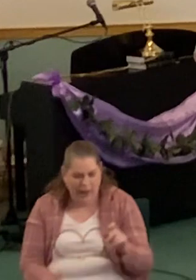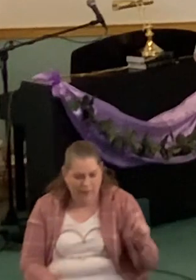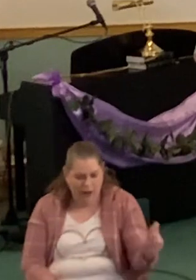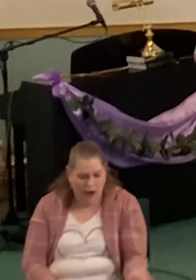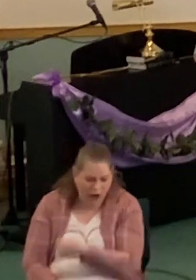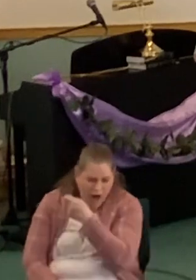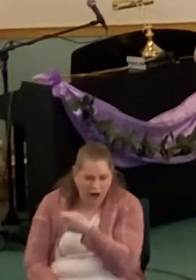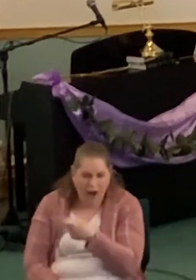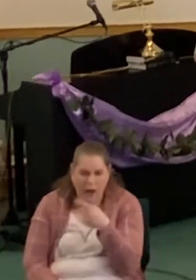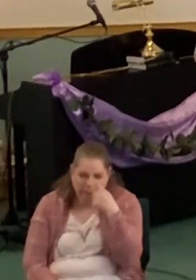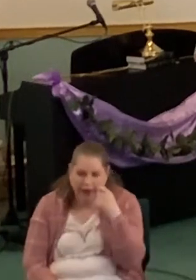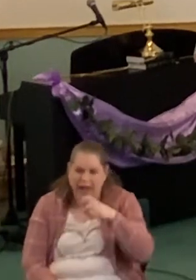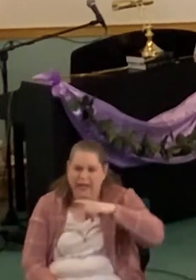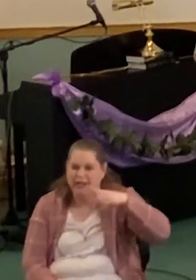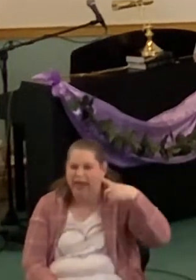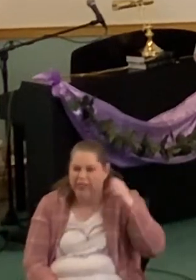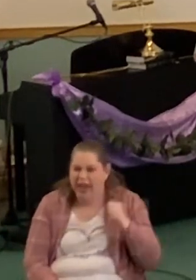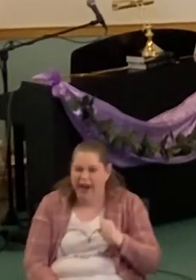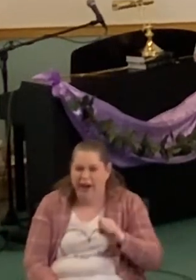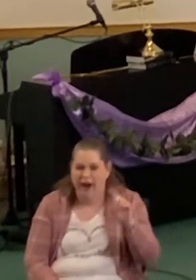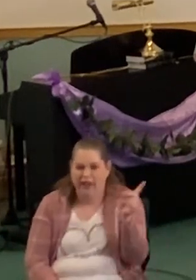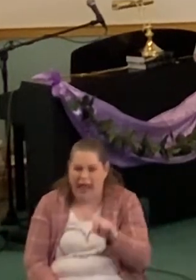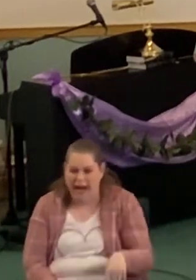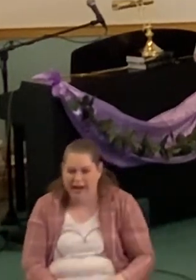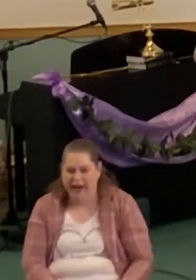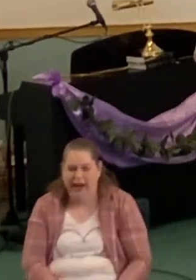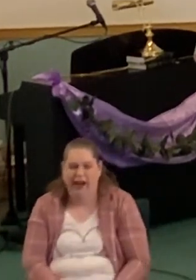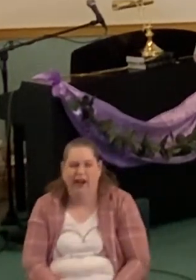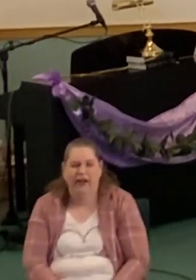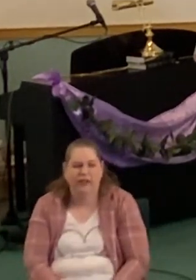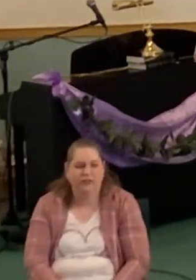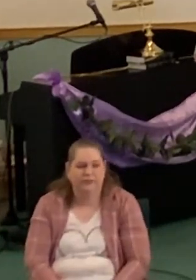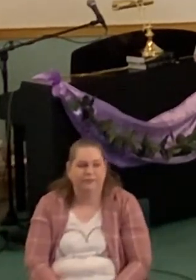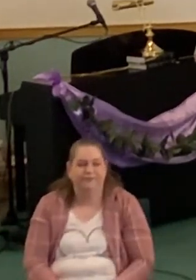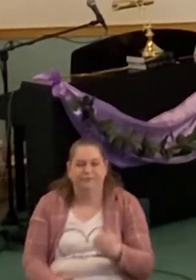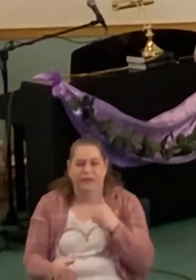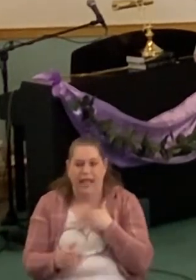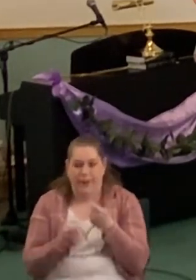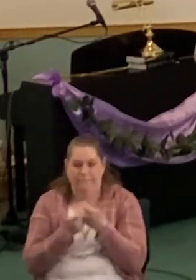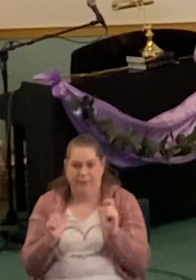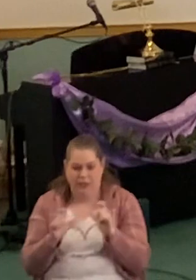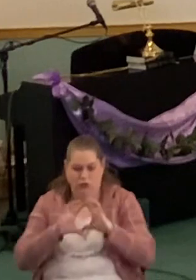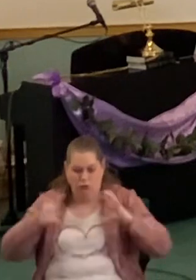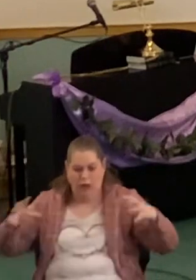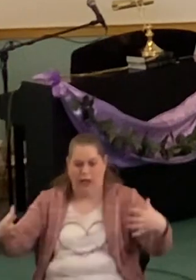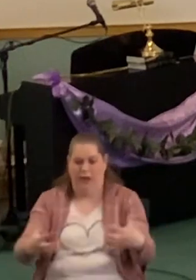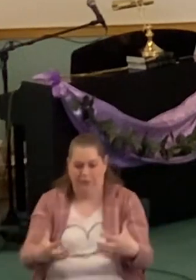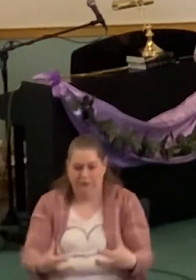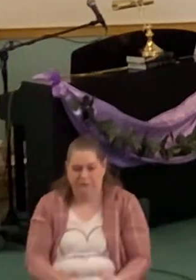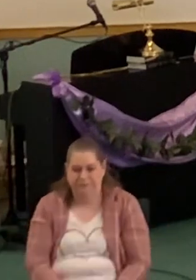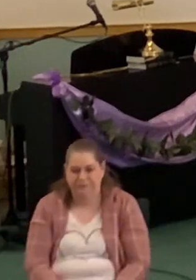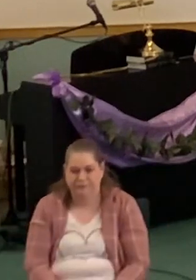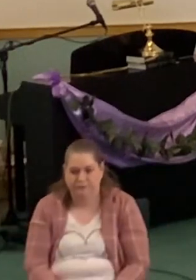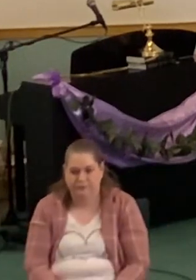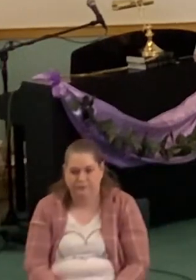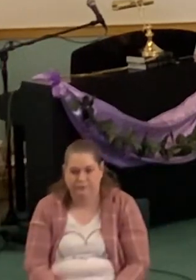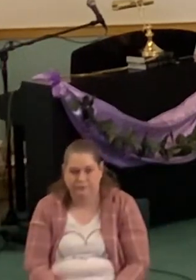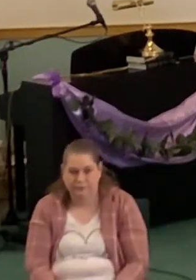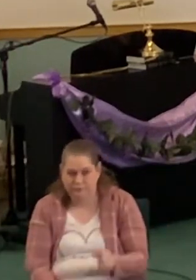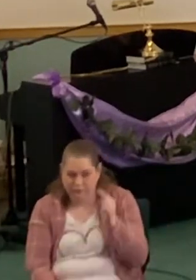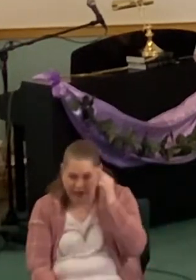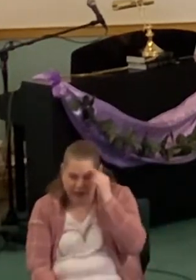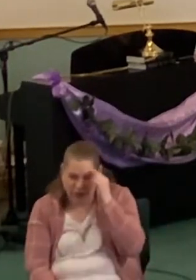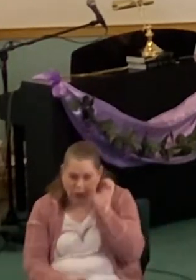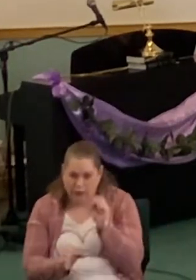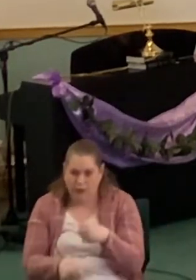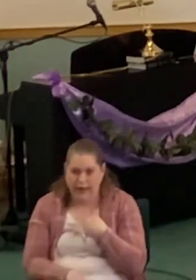and lightning moving his direction. And he had a big crowd there around the first tee. And he thought he could